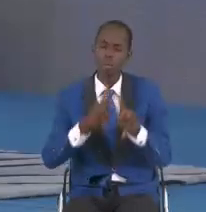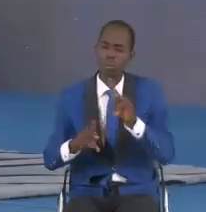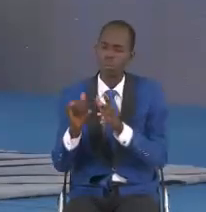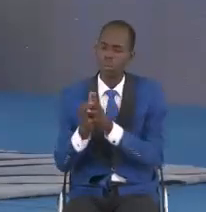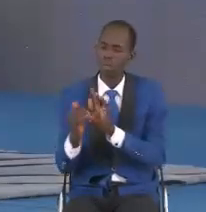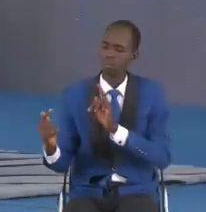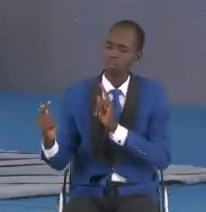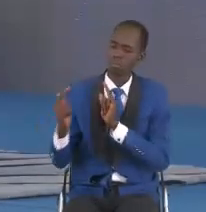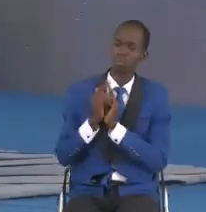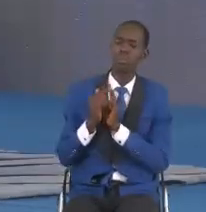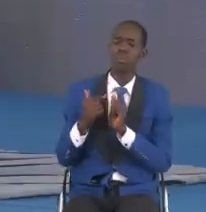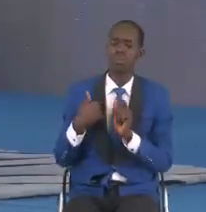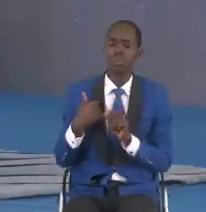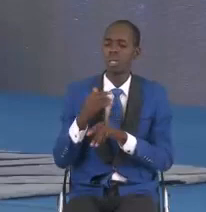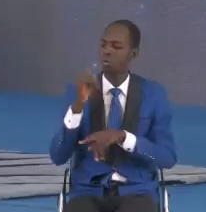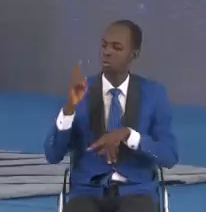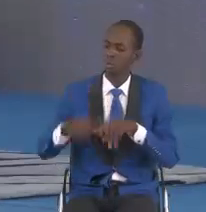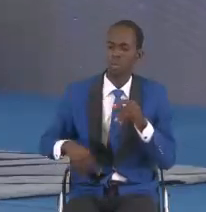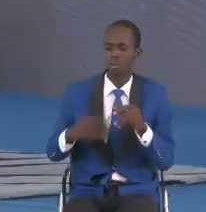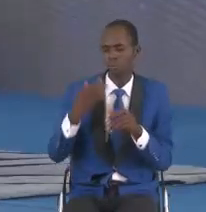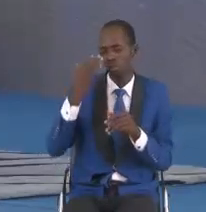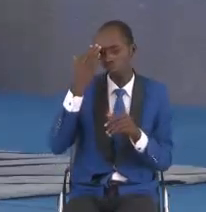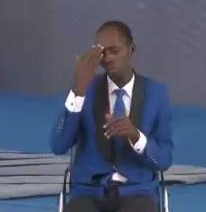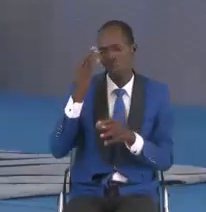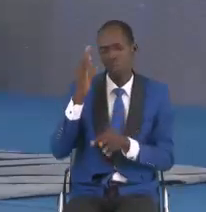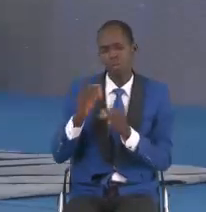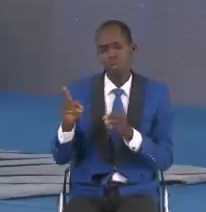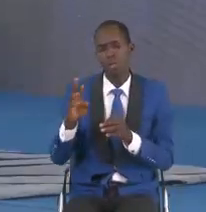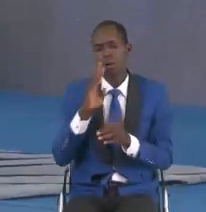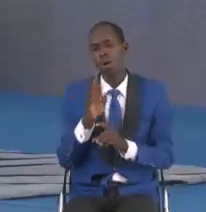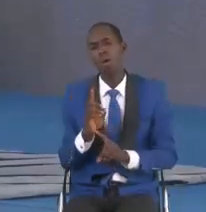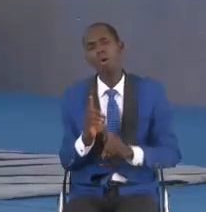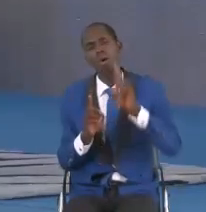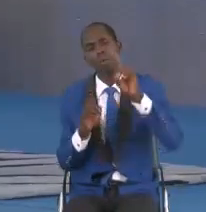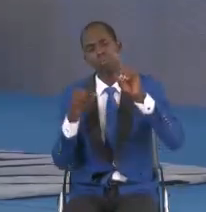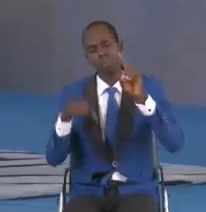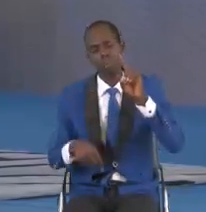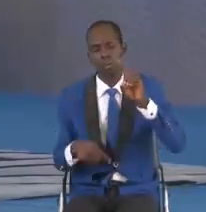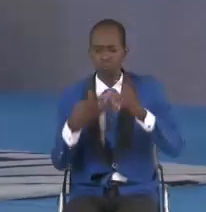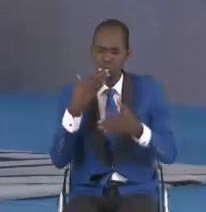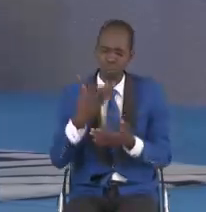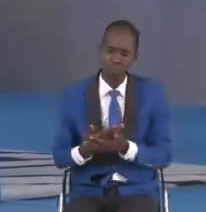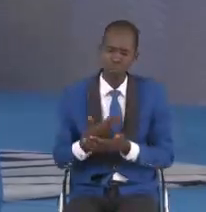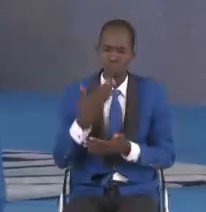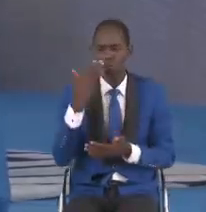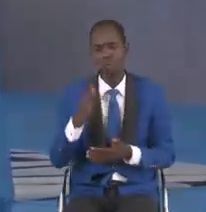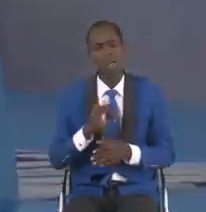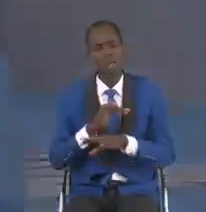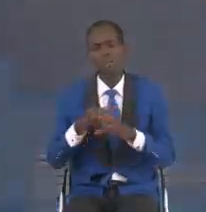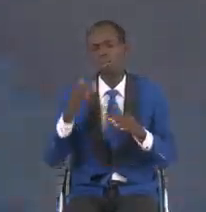way. I can't tell whether they're up or down, they're good or bad. I don't know the